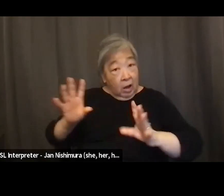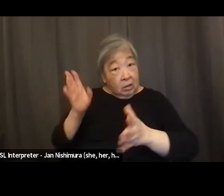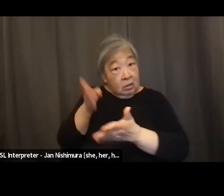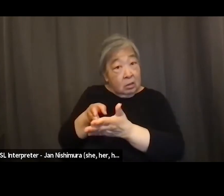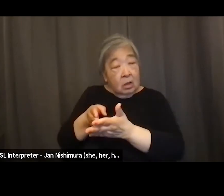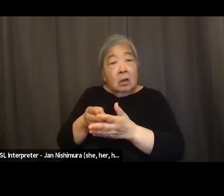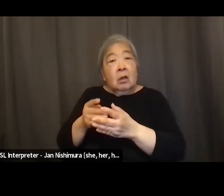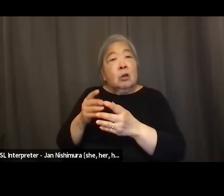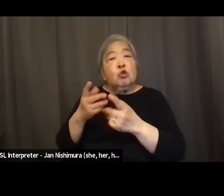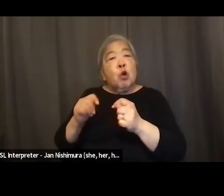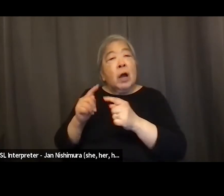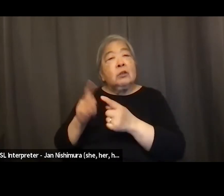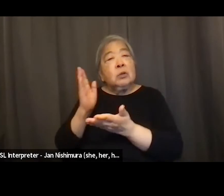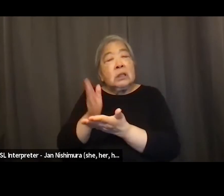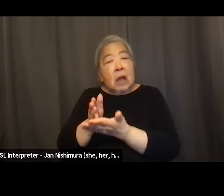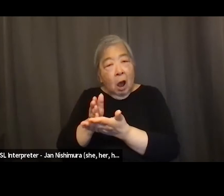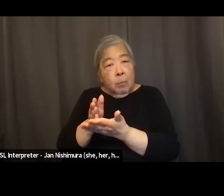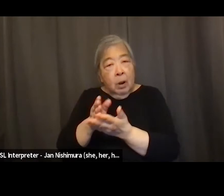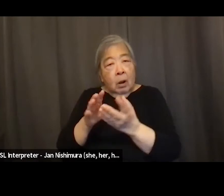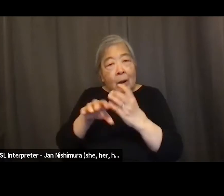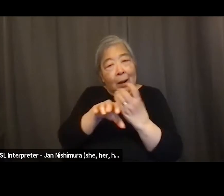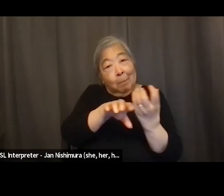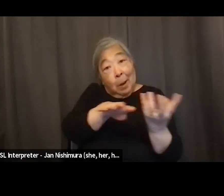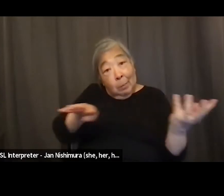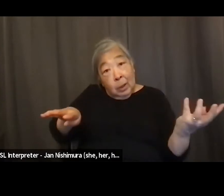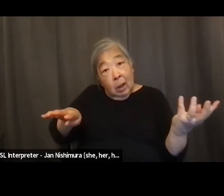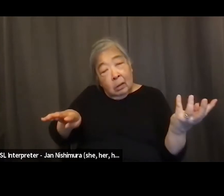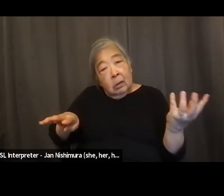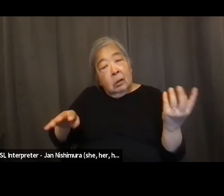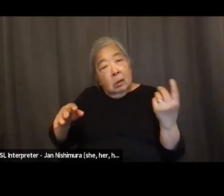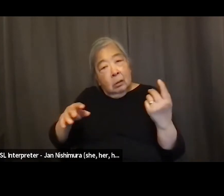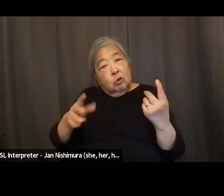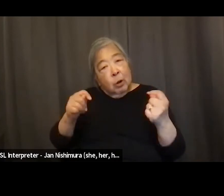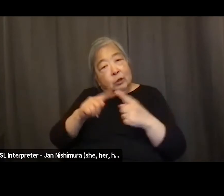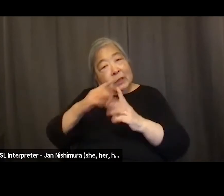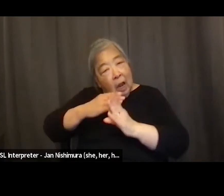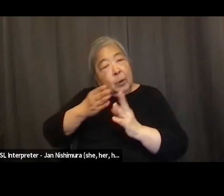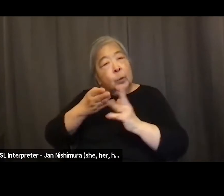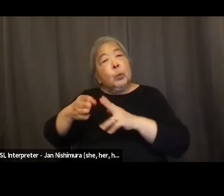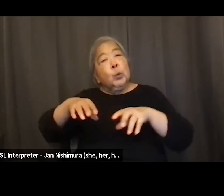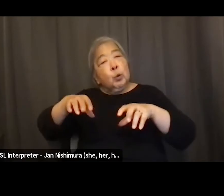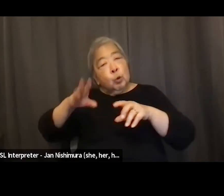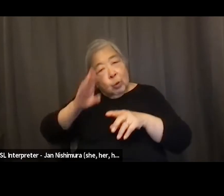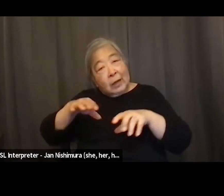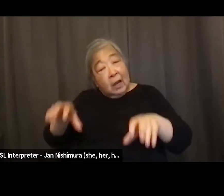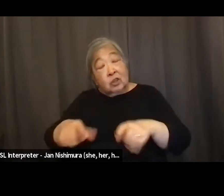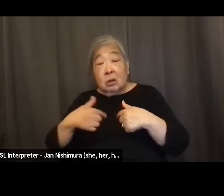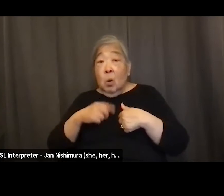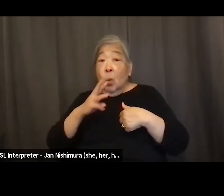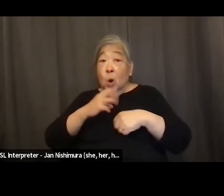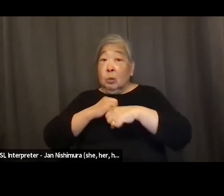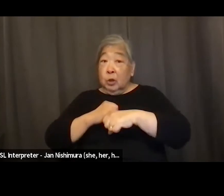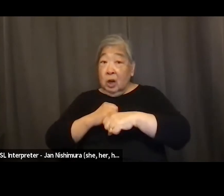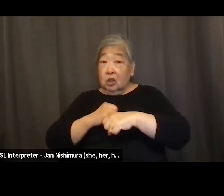of literally stopping a pipeline through direct action. I am a water protector who is facing